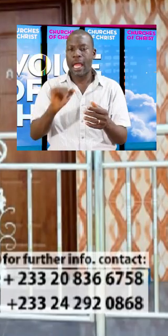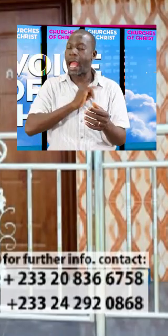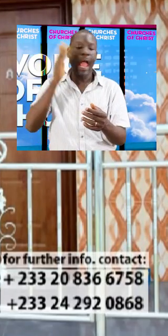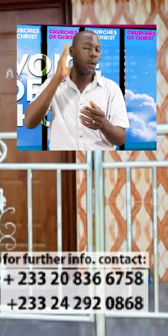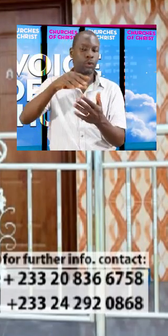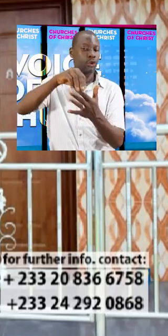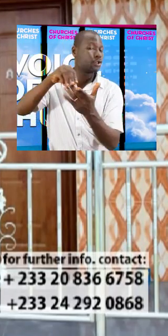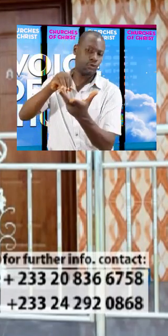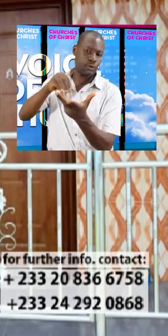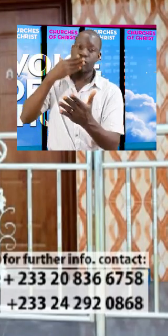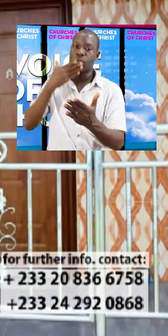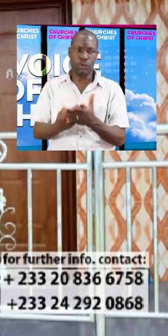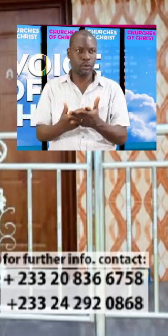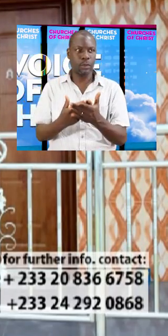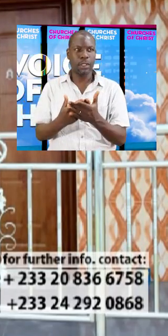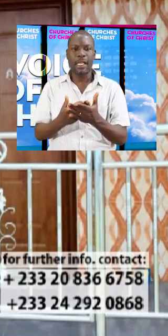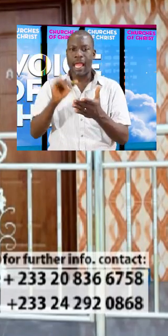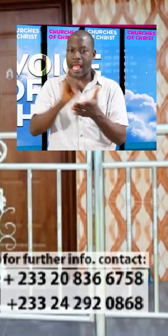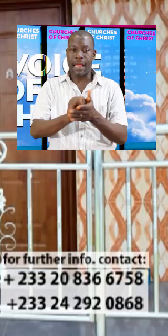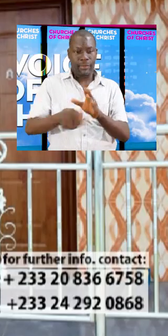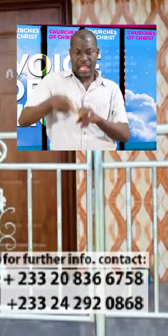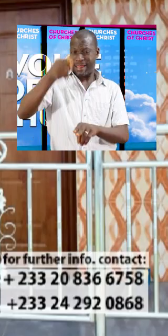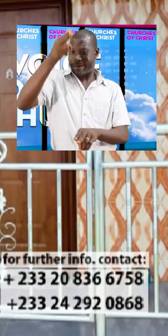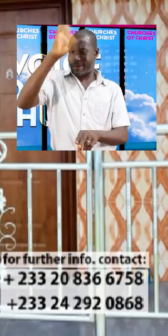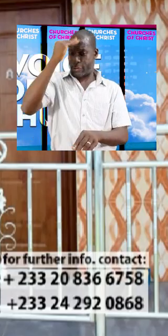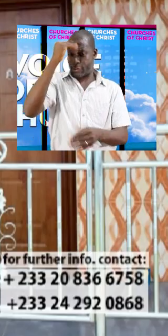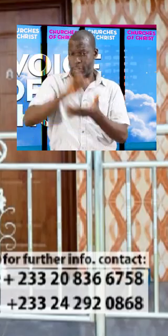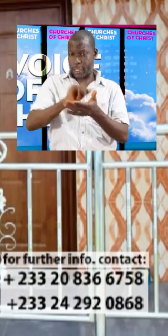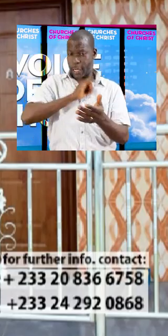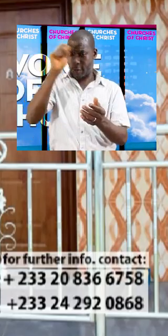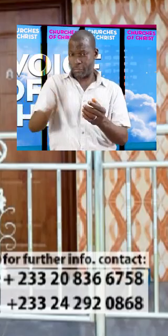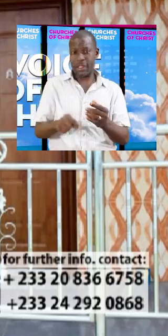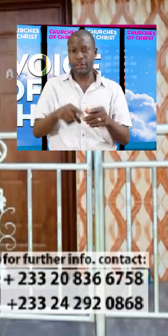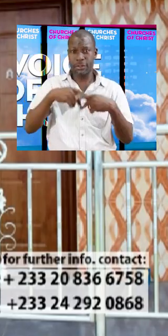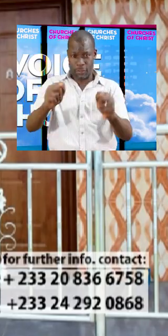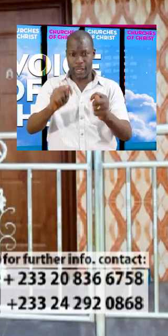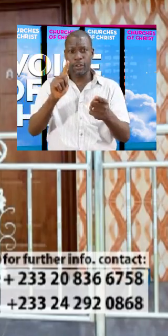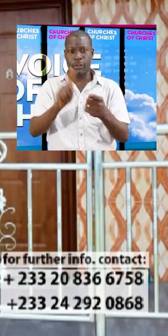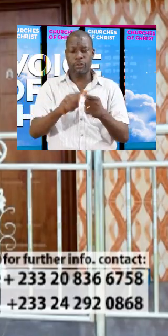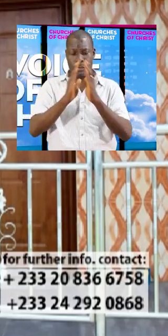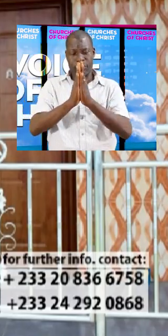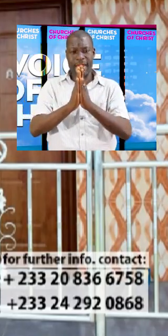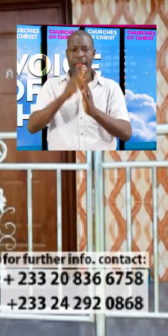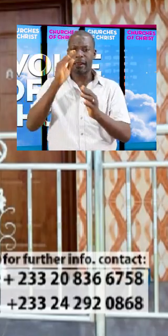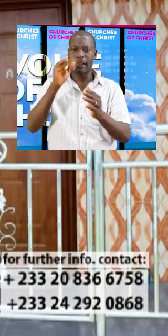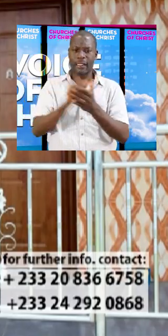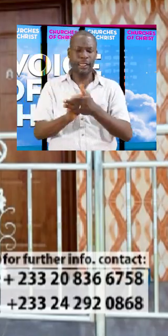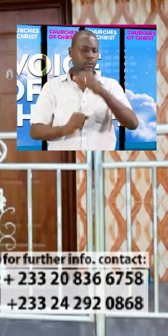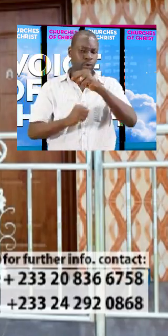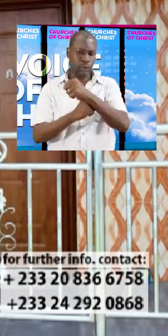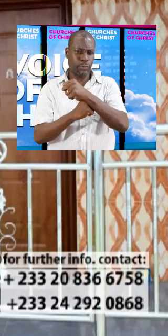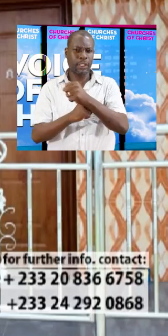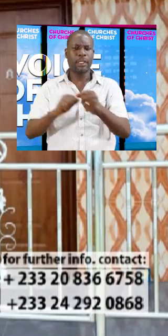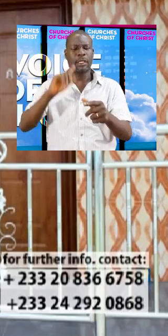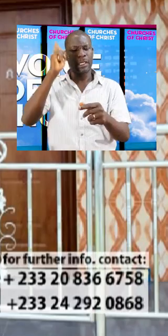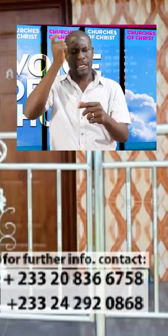pessimism. I'm highly optimistic. Na me bo empire, sir. Oya me ba so abayi mo. Na baby, sika